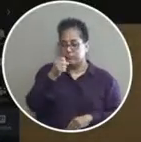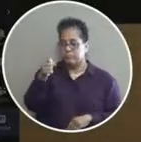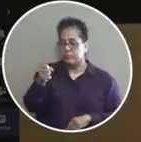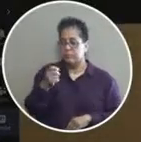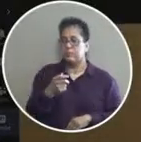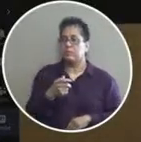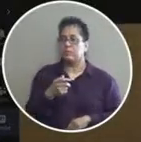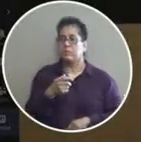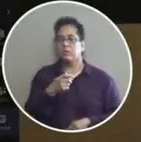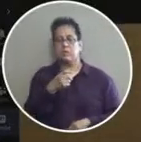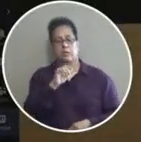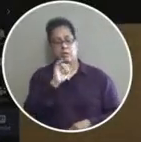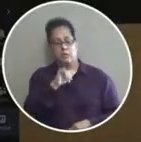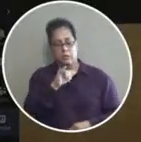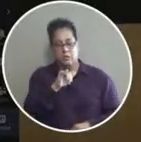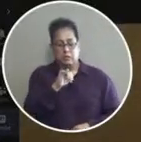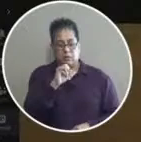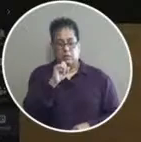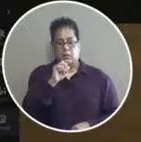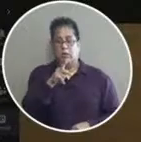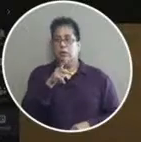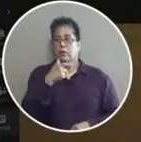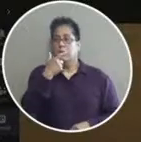had because I was